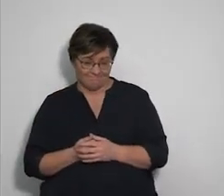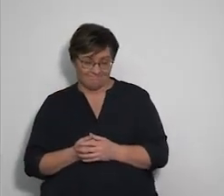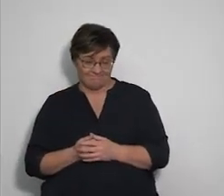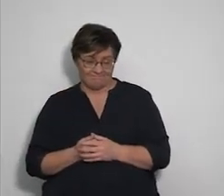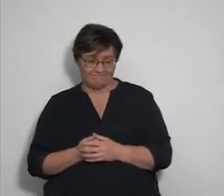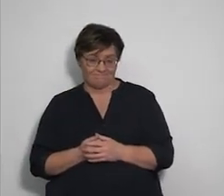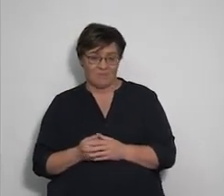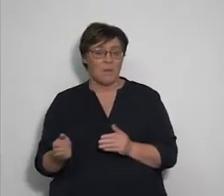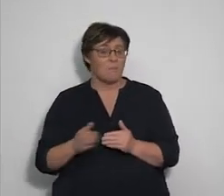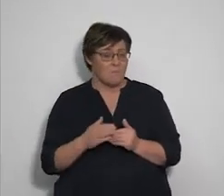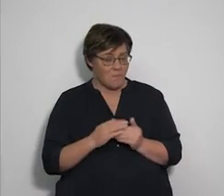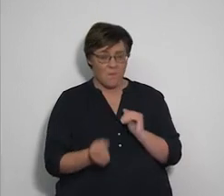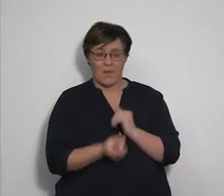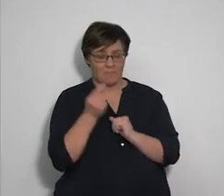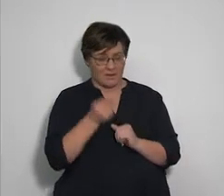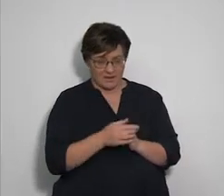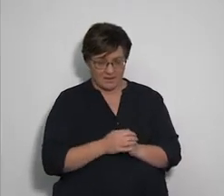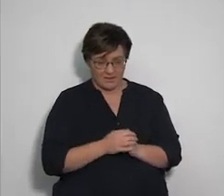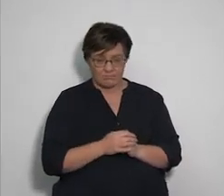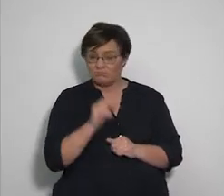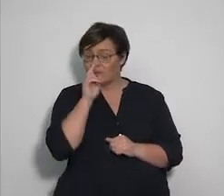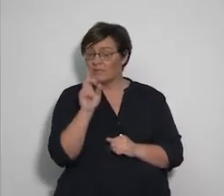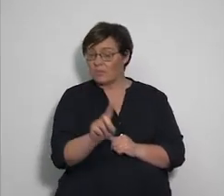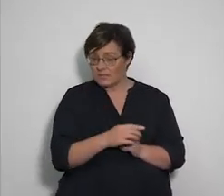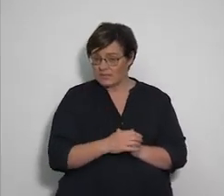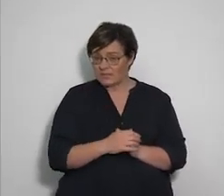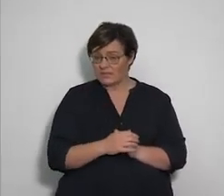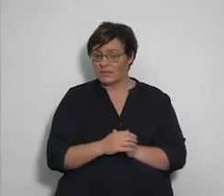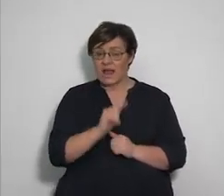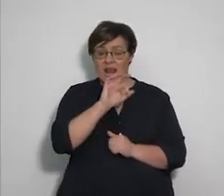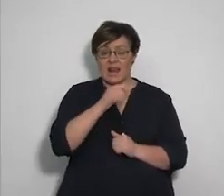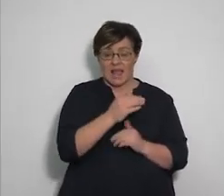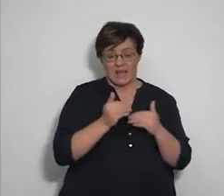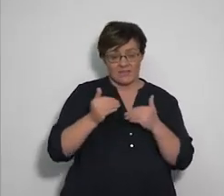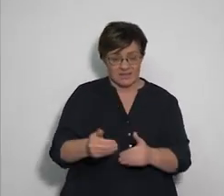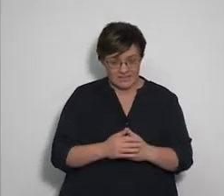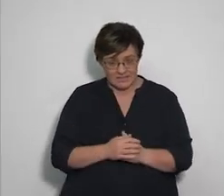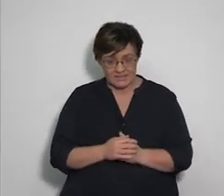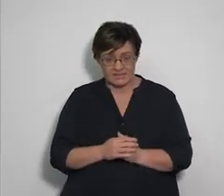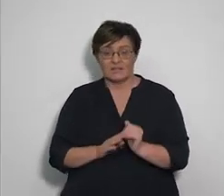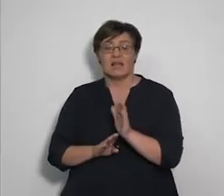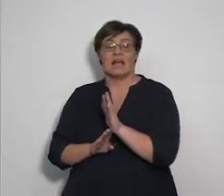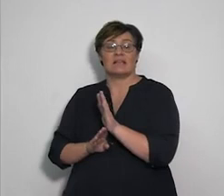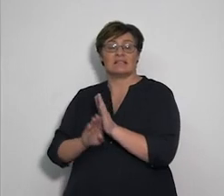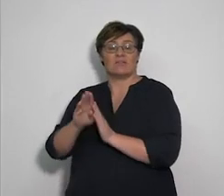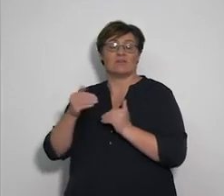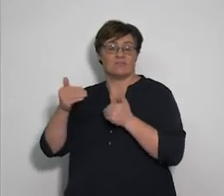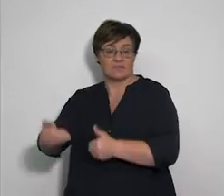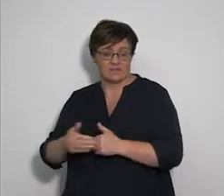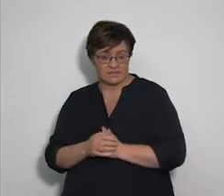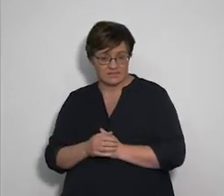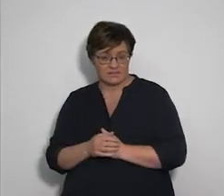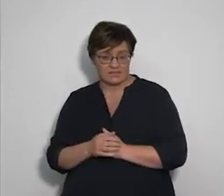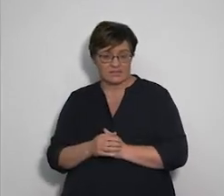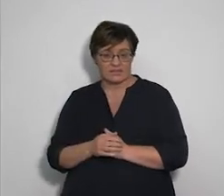increase. Something else is happening here. We're seeing a lag phase, an